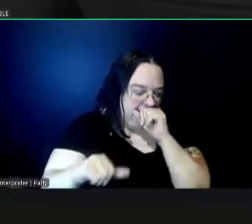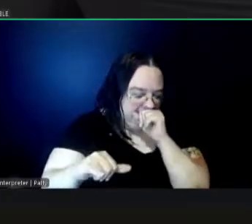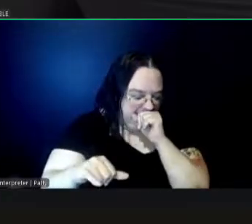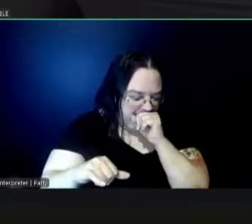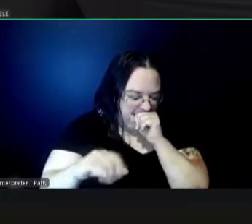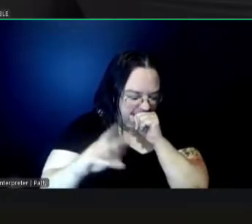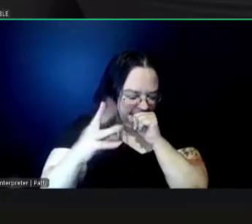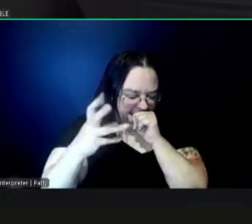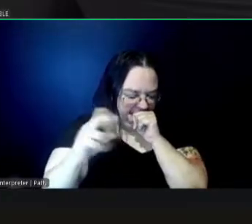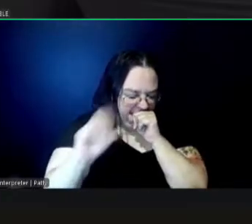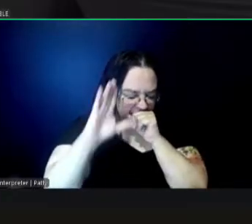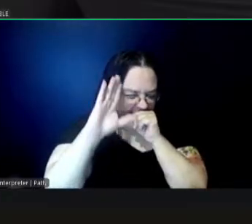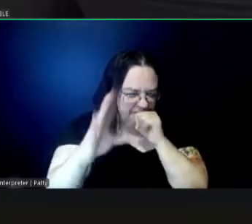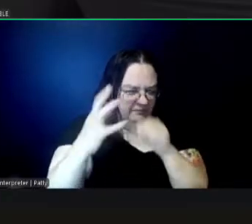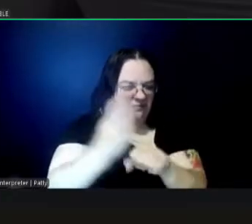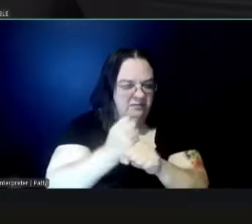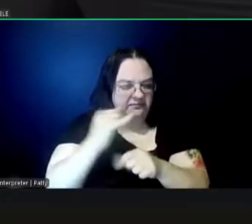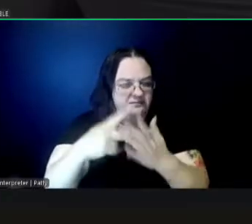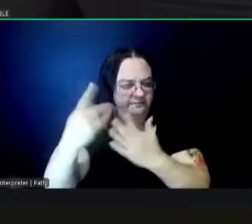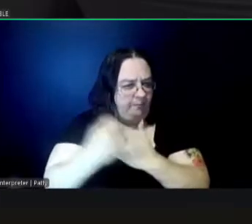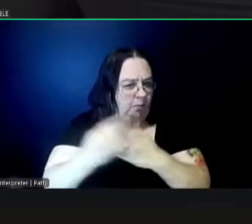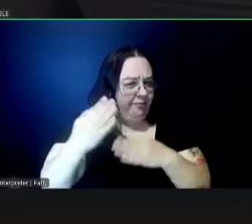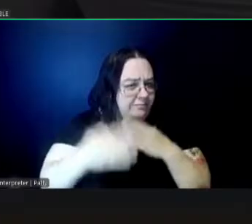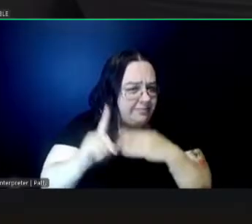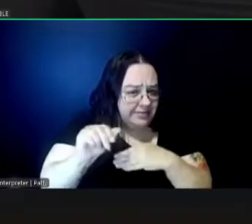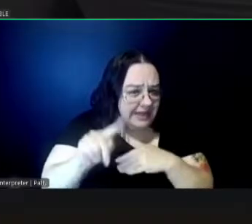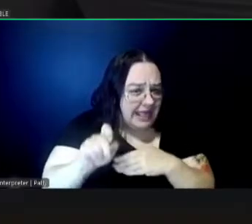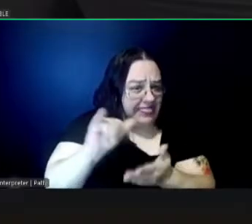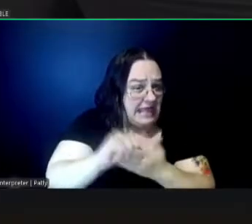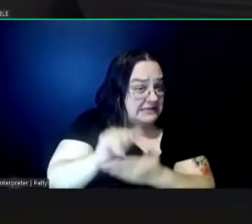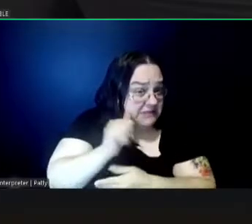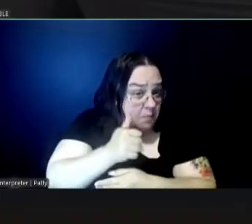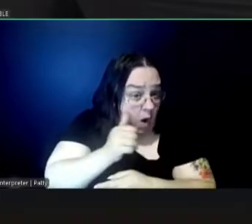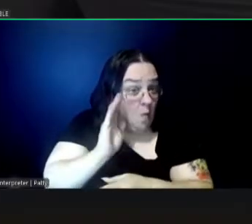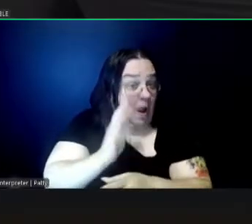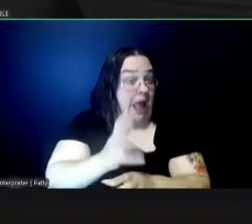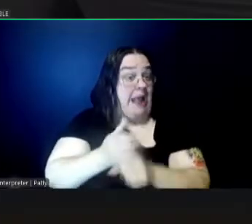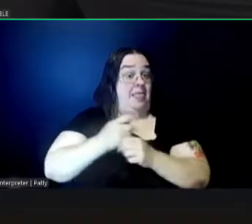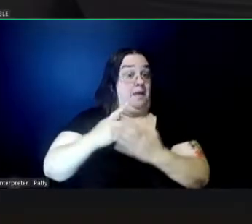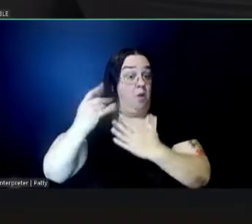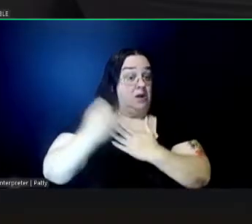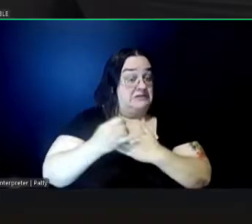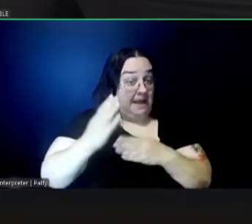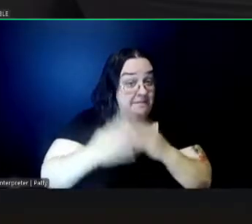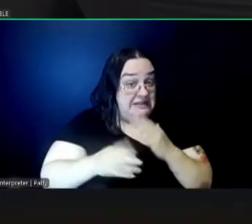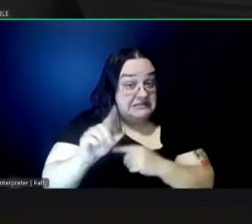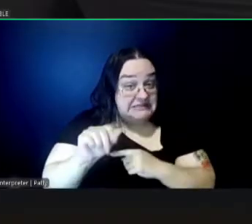receive the project completion date? Is that tomorrow that we receive the project completion date?